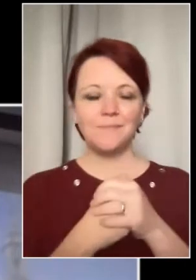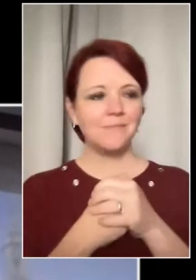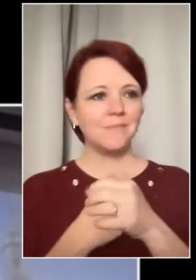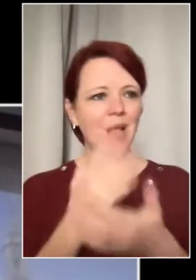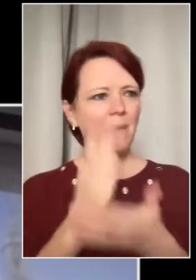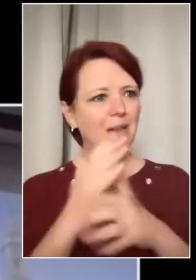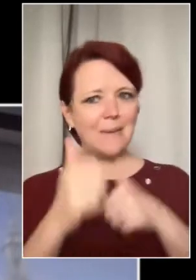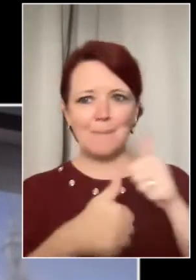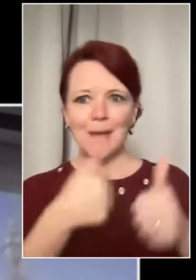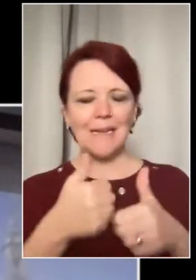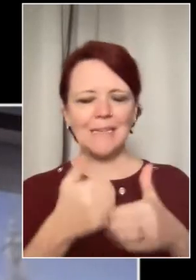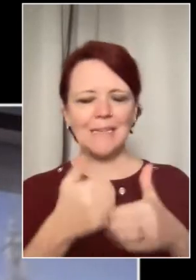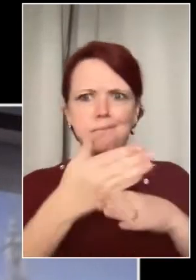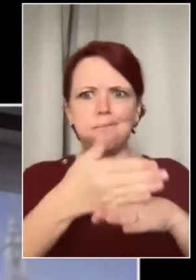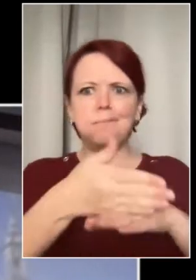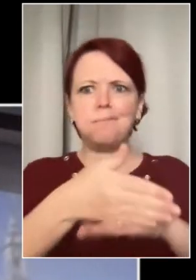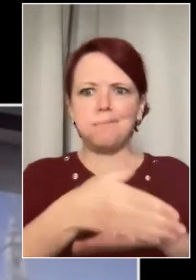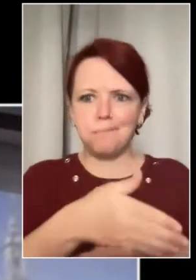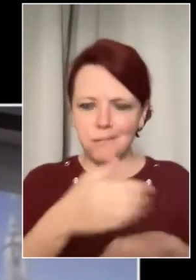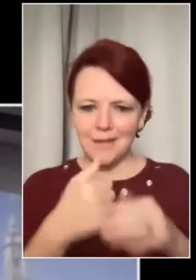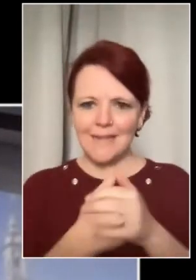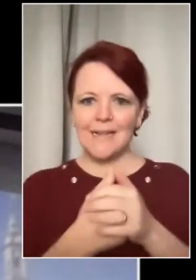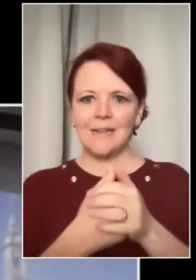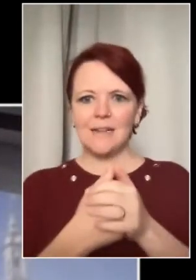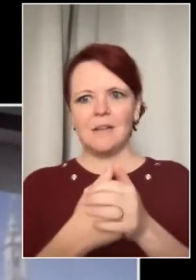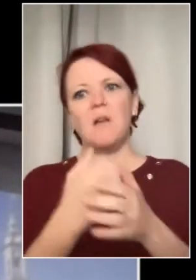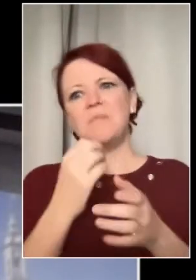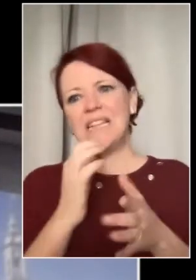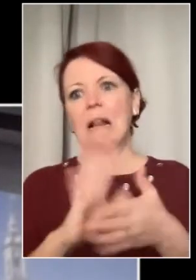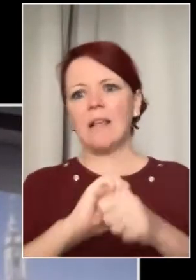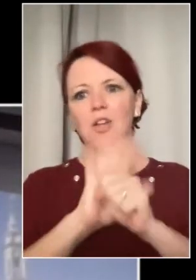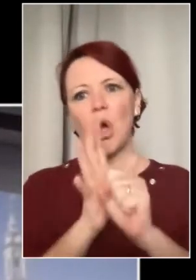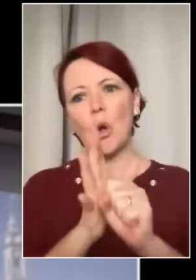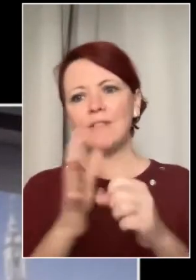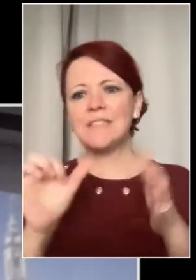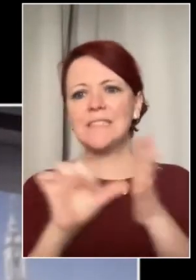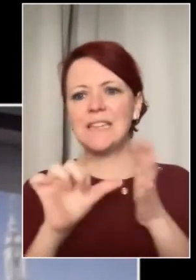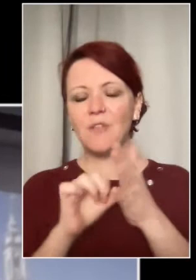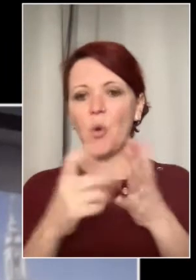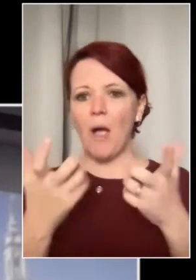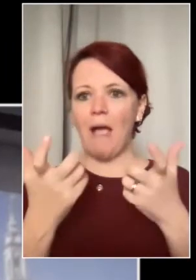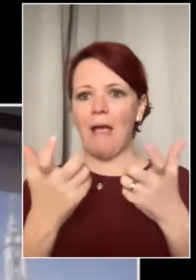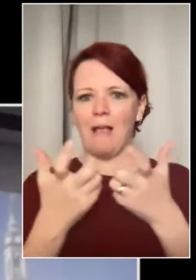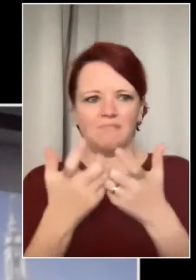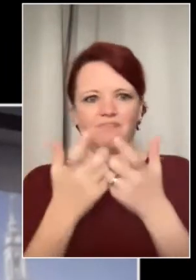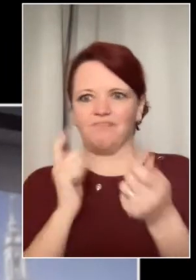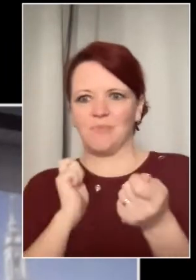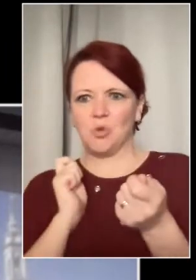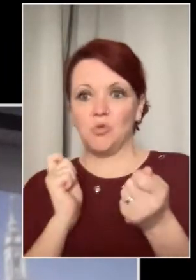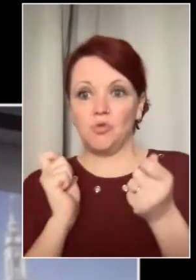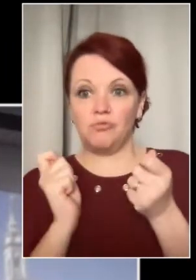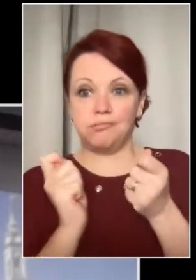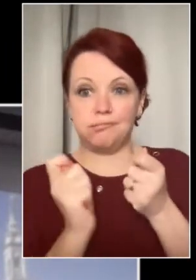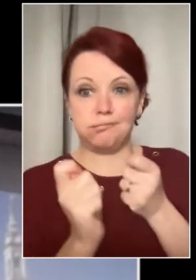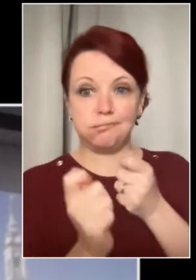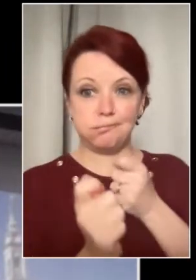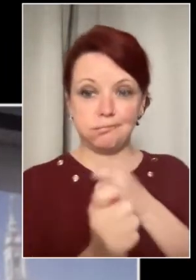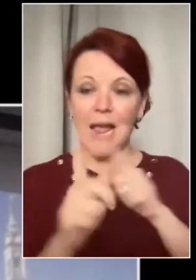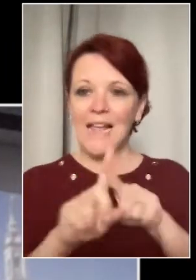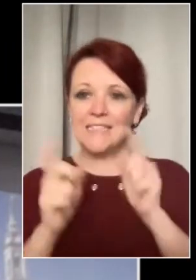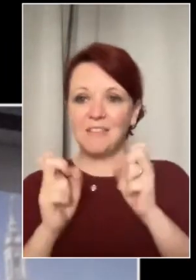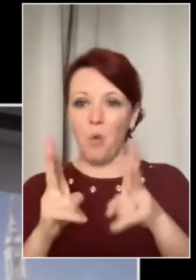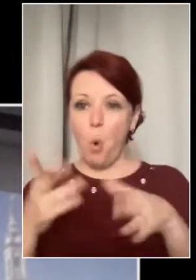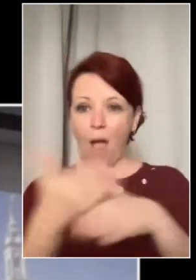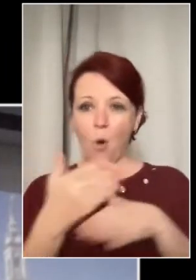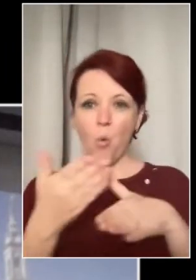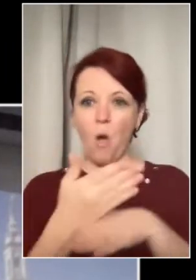very hectic, especially, you know, with stuff like COVID, kind of having to adjust to a whole new way of working. I probably could have